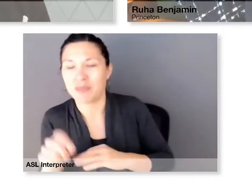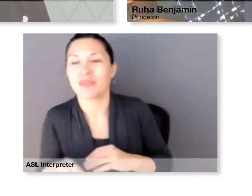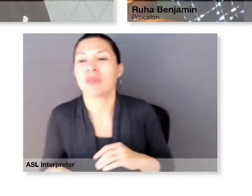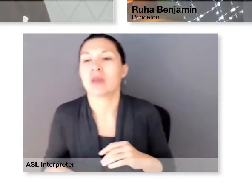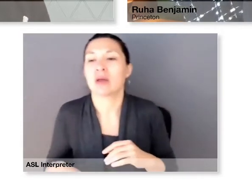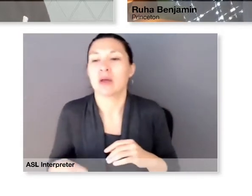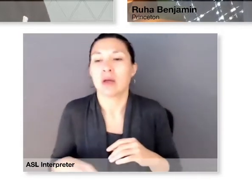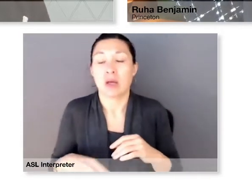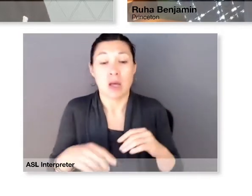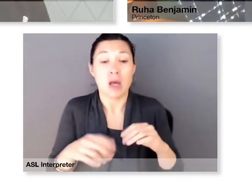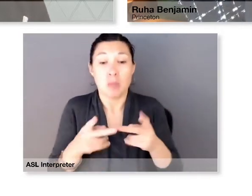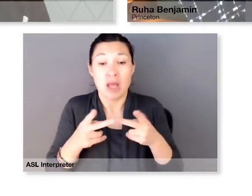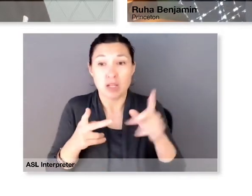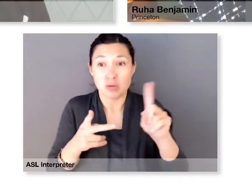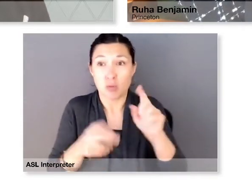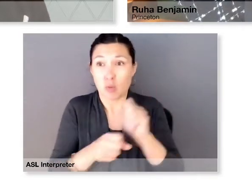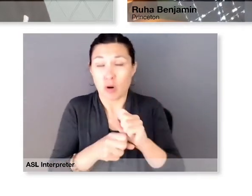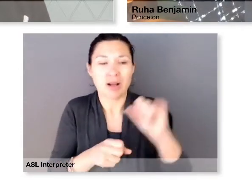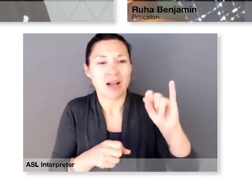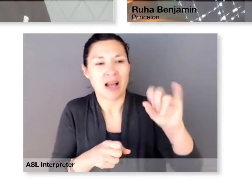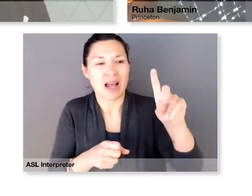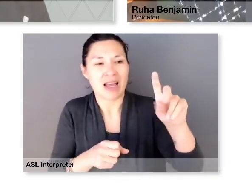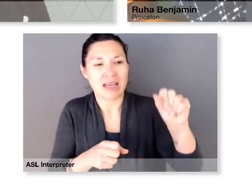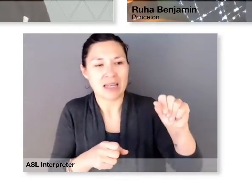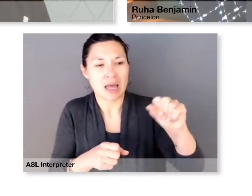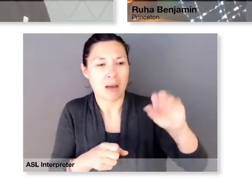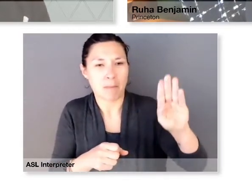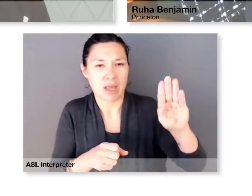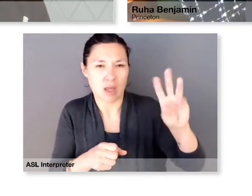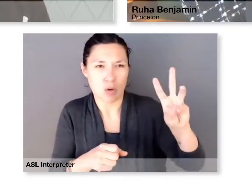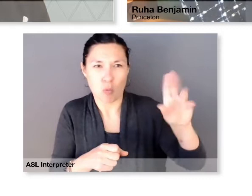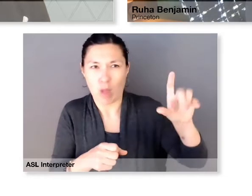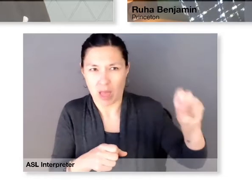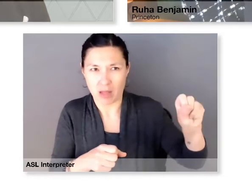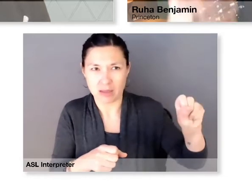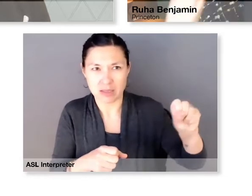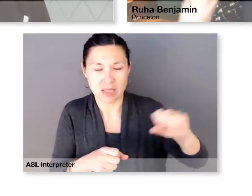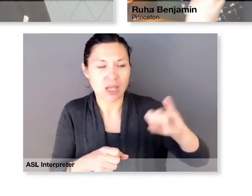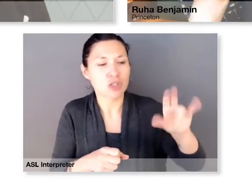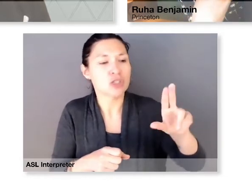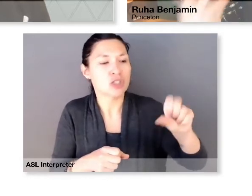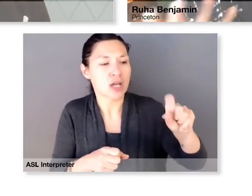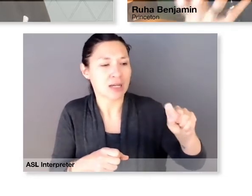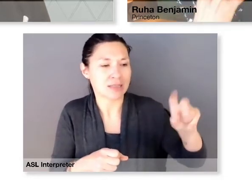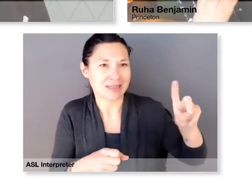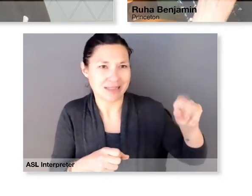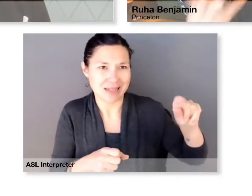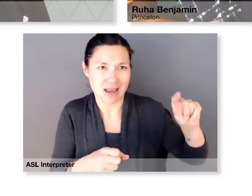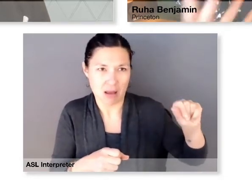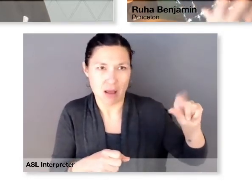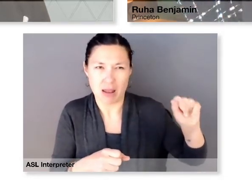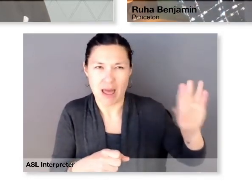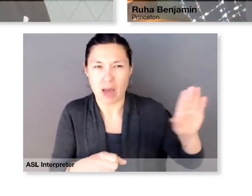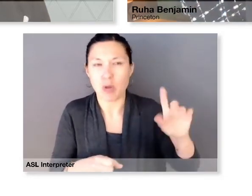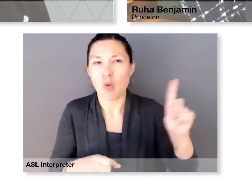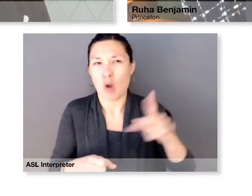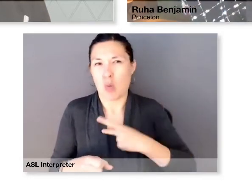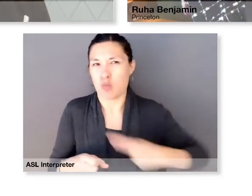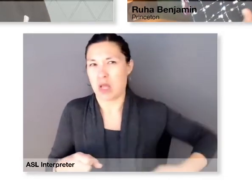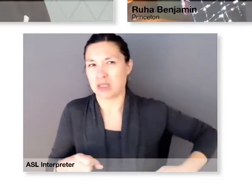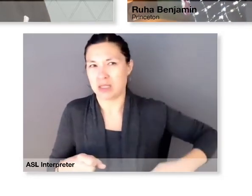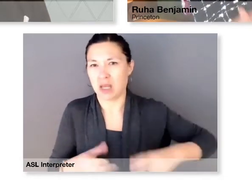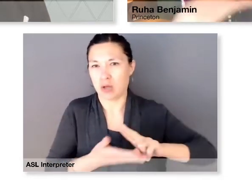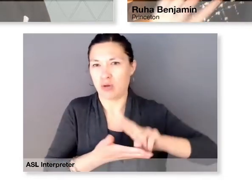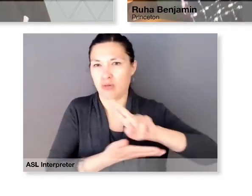is at the Ida B. Wells Just Data Lab here at Princeton, in which I have teams of undergrad